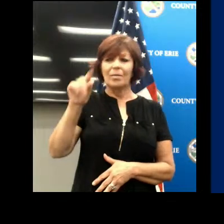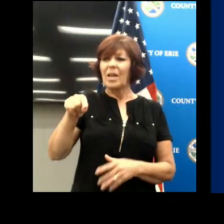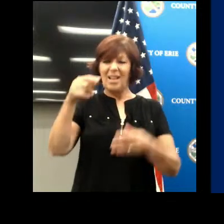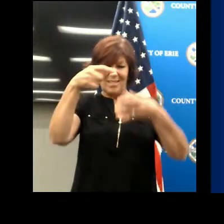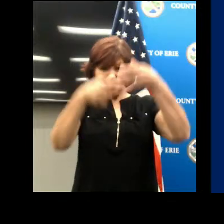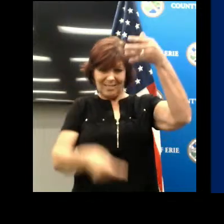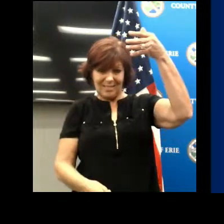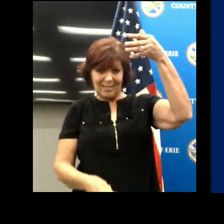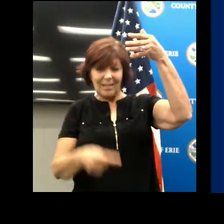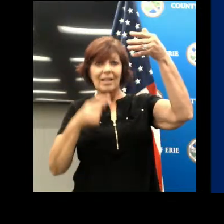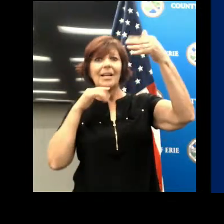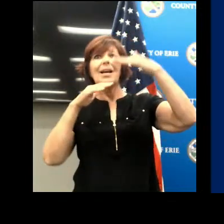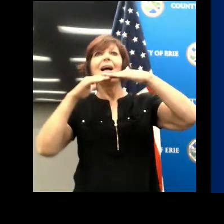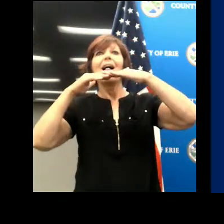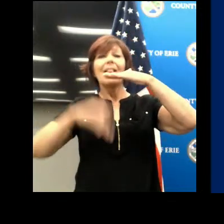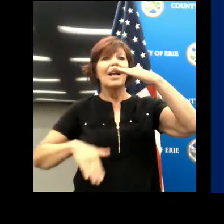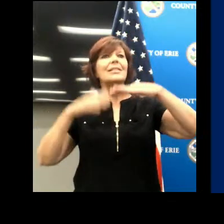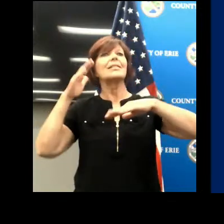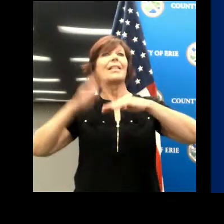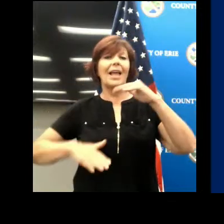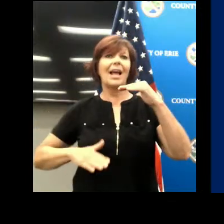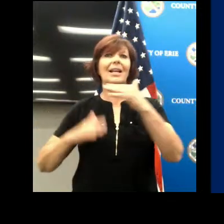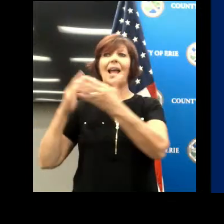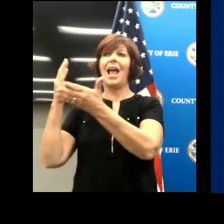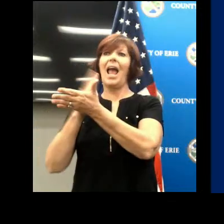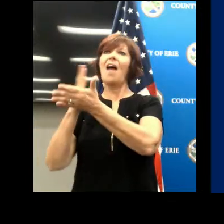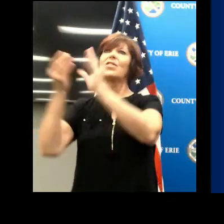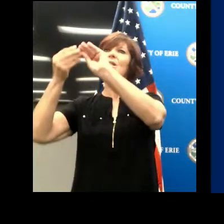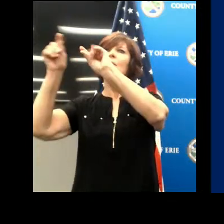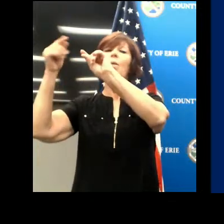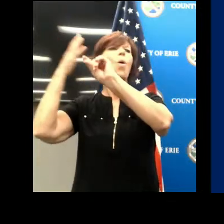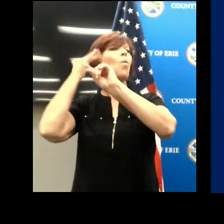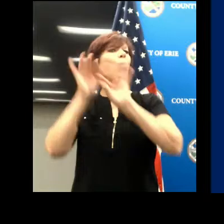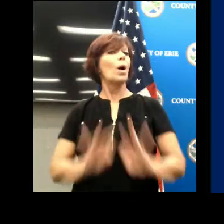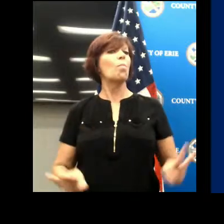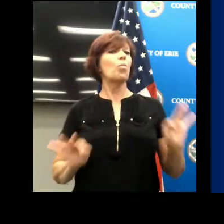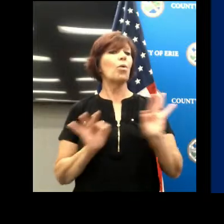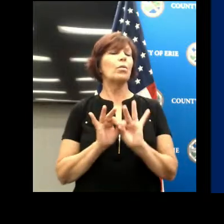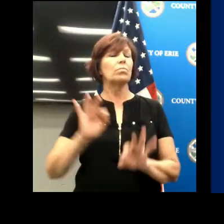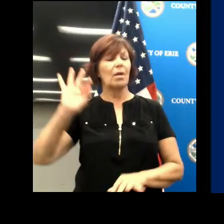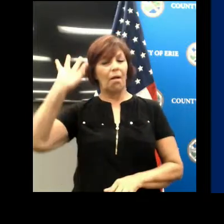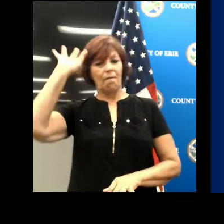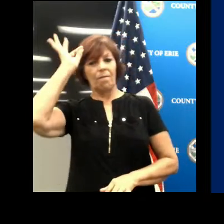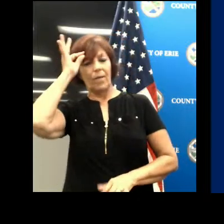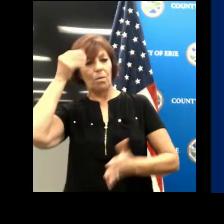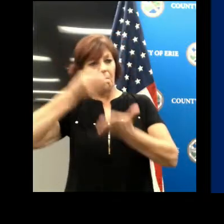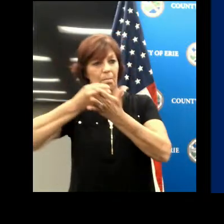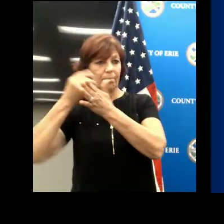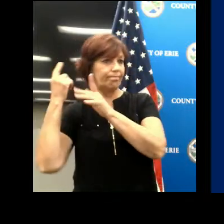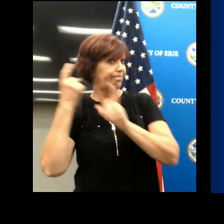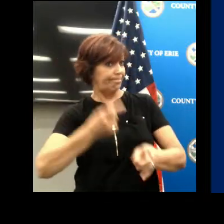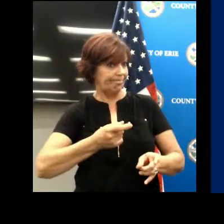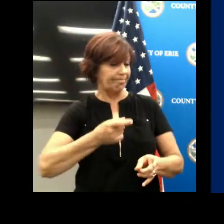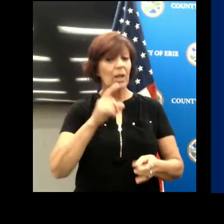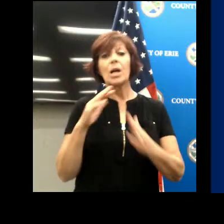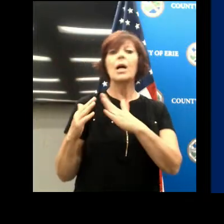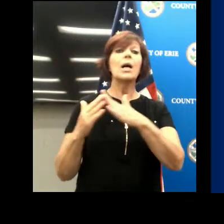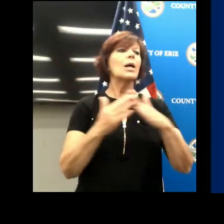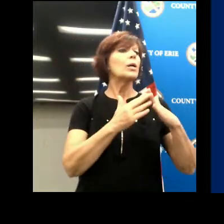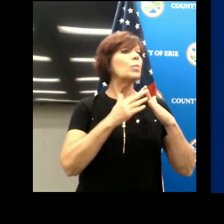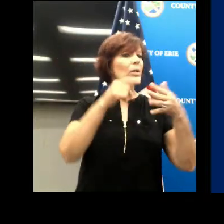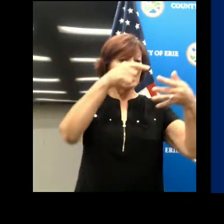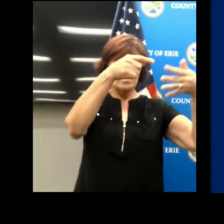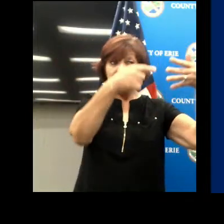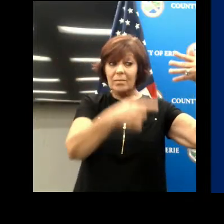of those communities are less than our average. Why does this matter? As I said, federal aid is dependent upon it. A lot of those communities I referenced in